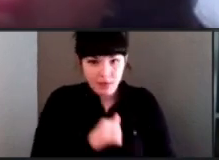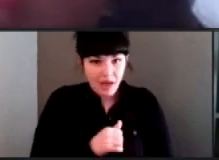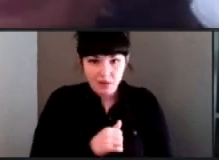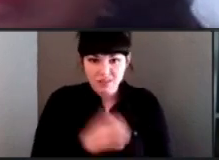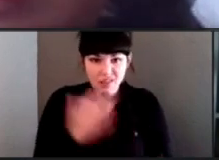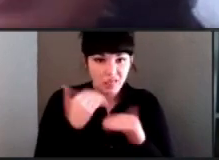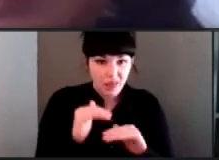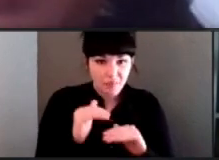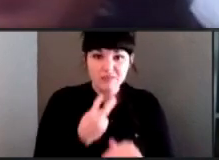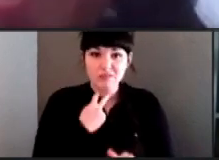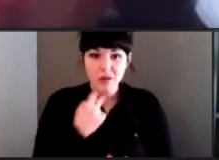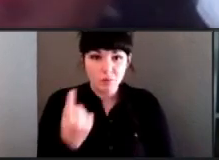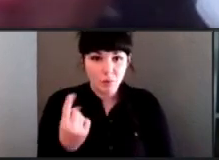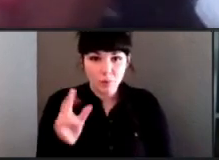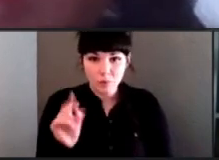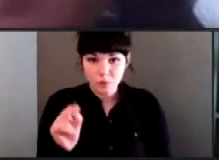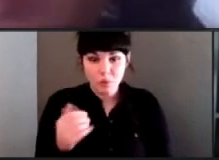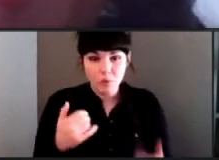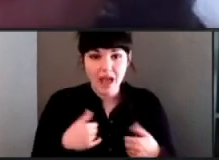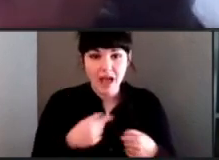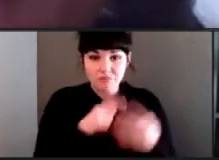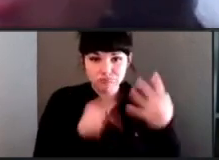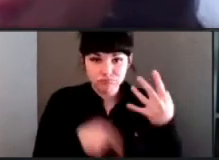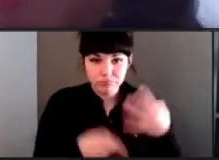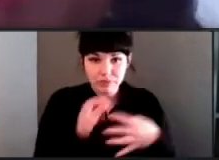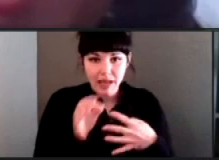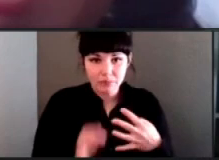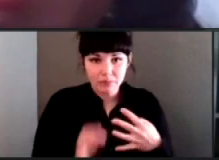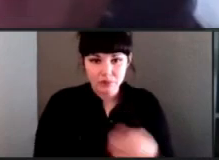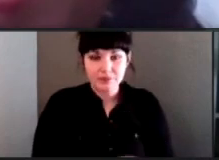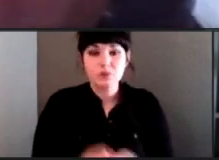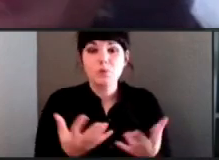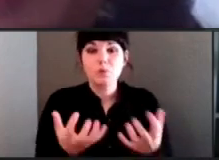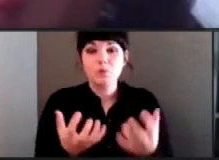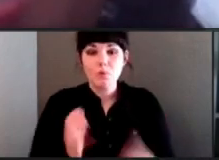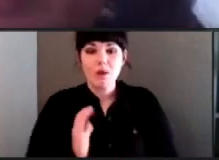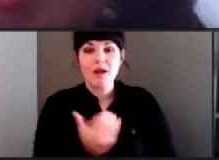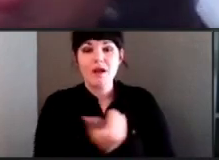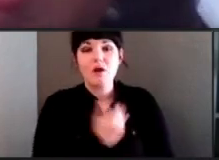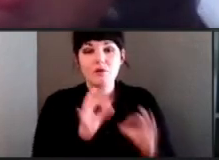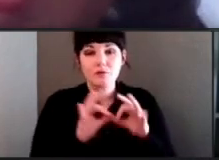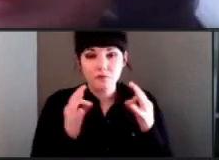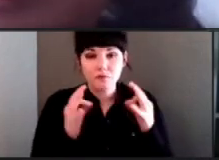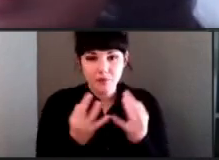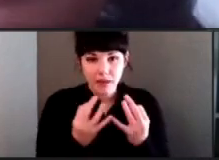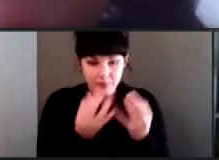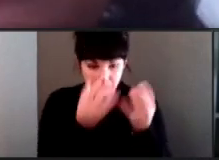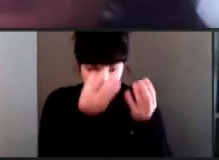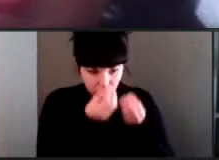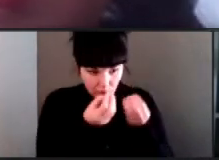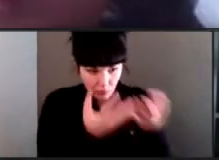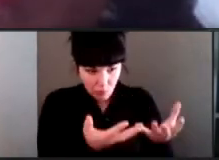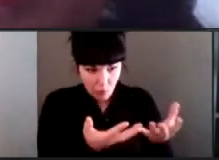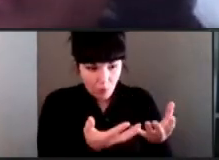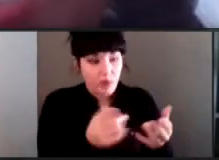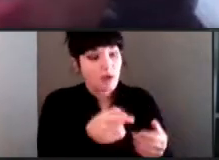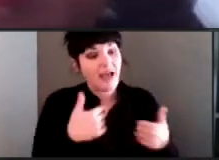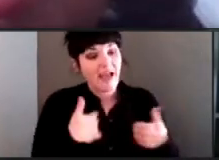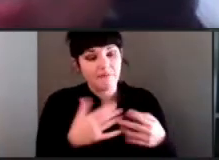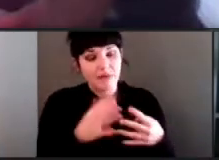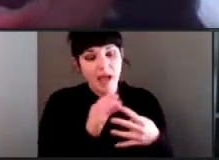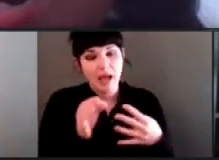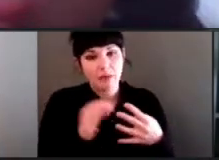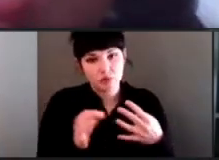viewing opinions on either side. Yeah. We want our families to know that there are options, and then communicating what